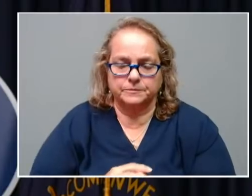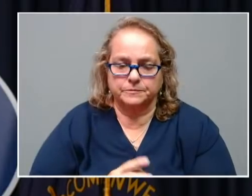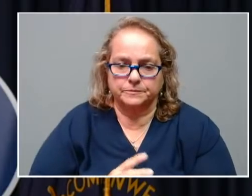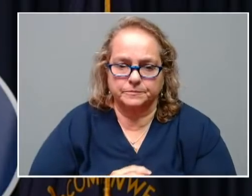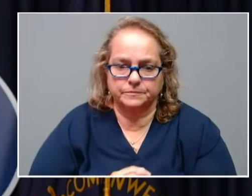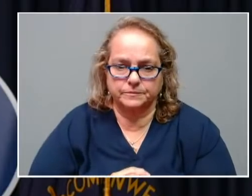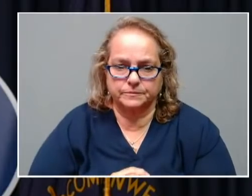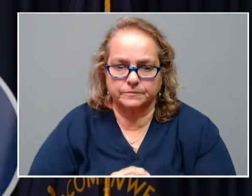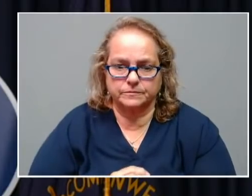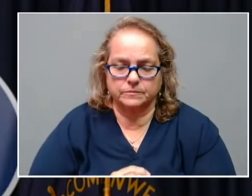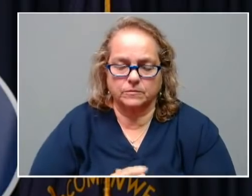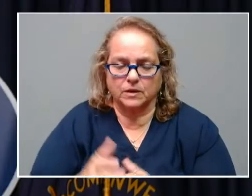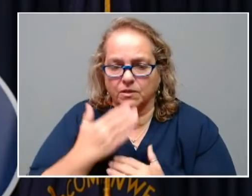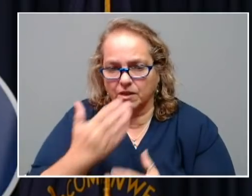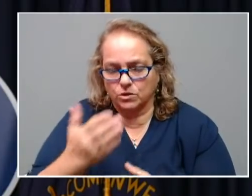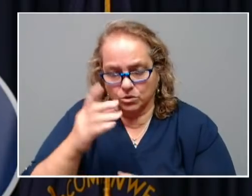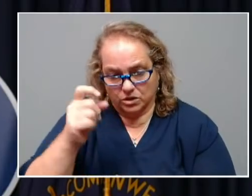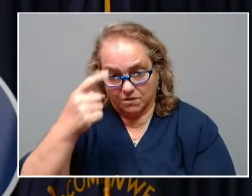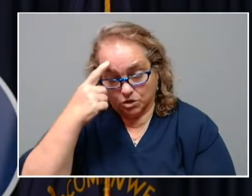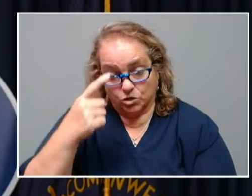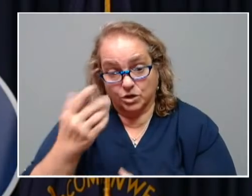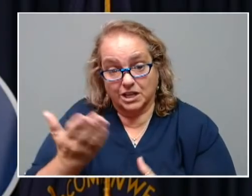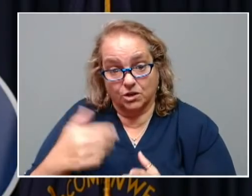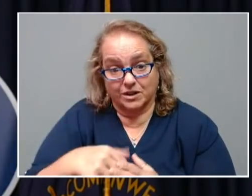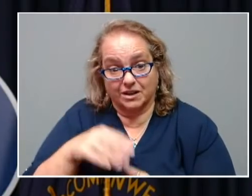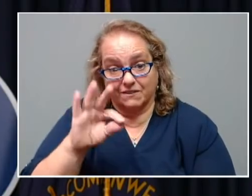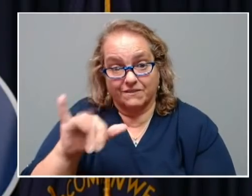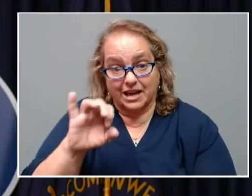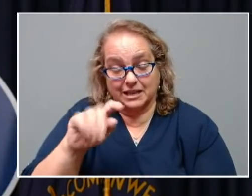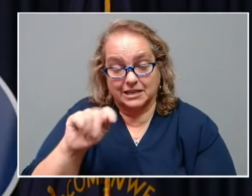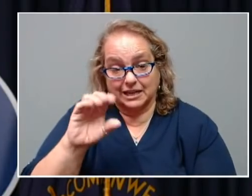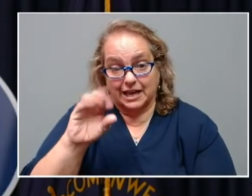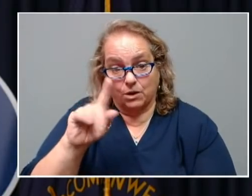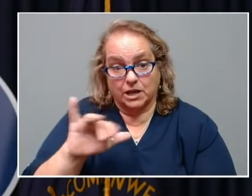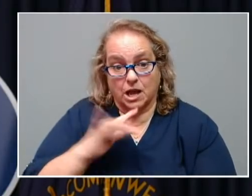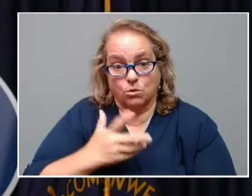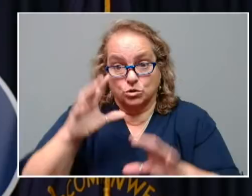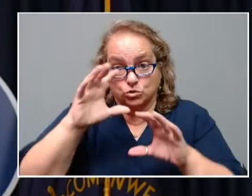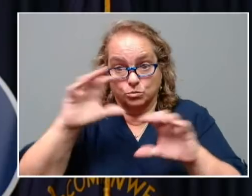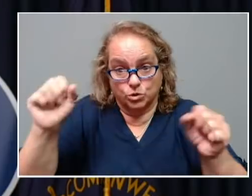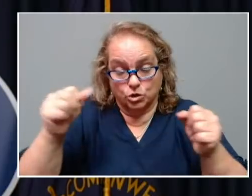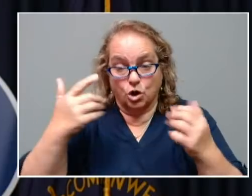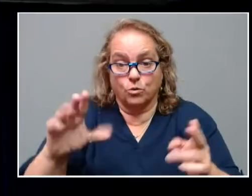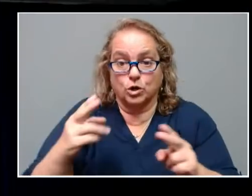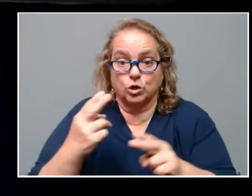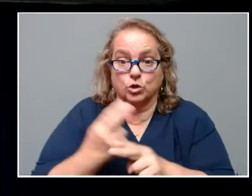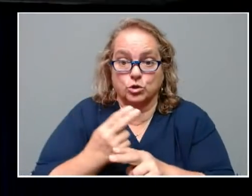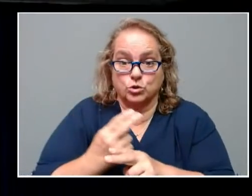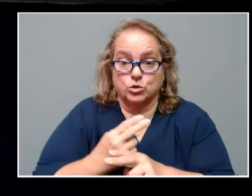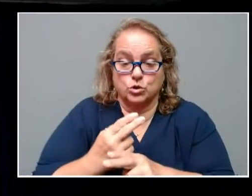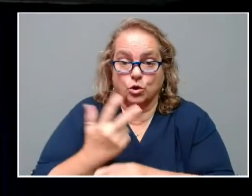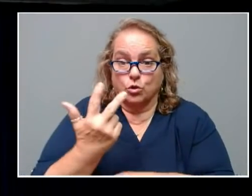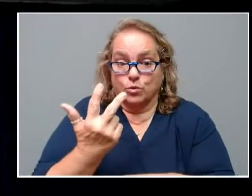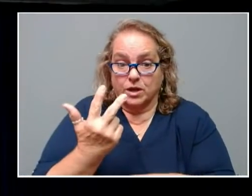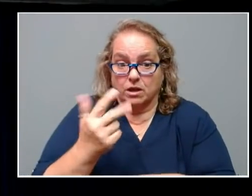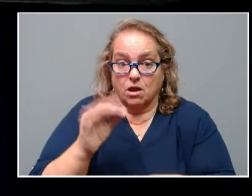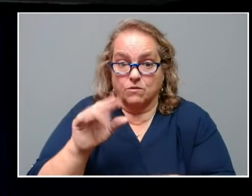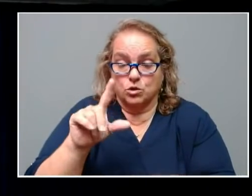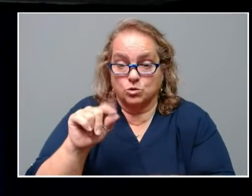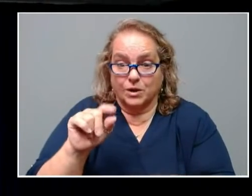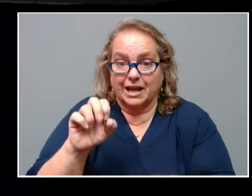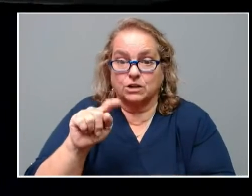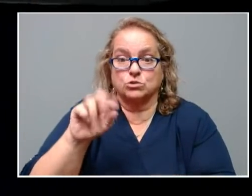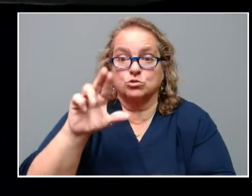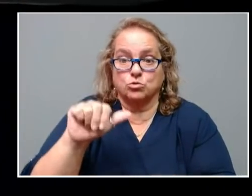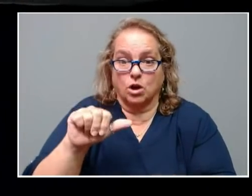Thank you, Governor. Here in Fayette County, our superintendent has already used 3 of the 20 extra remote days